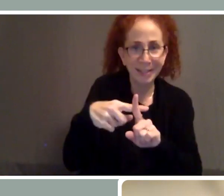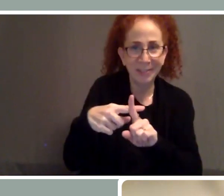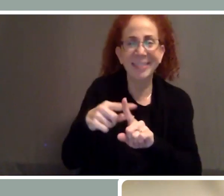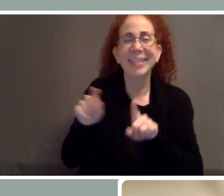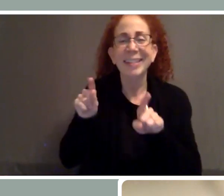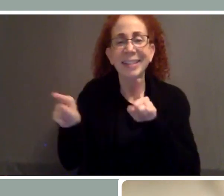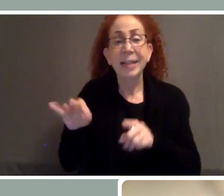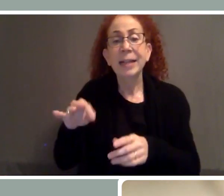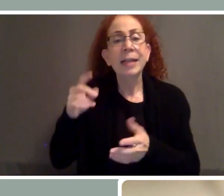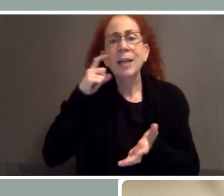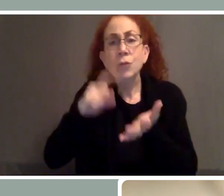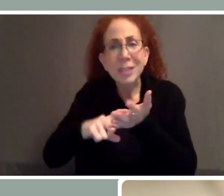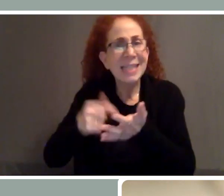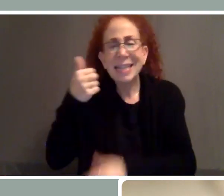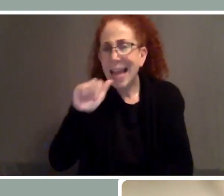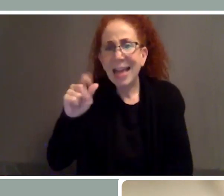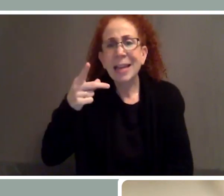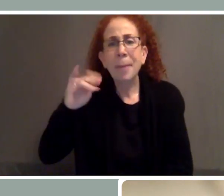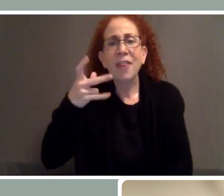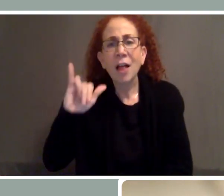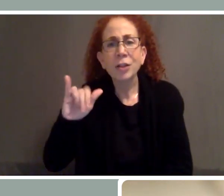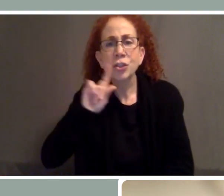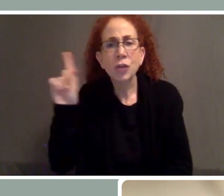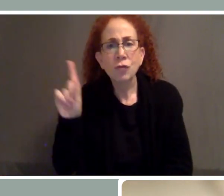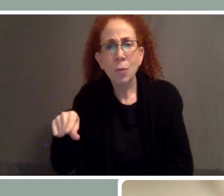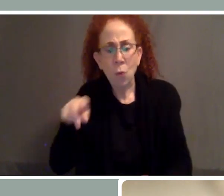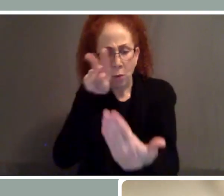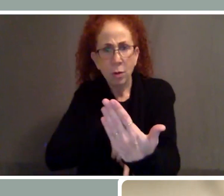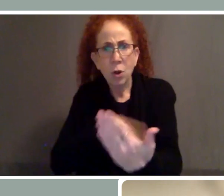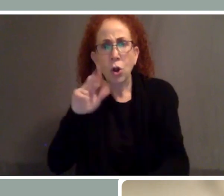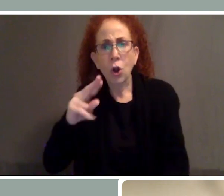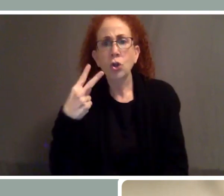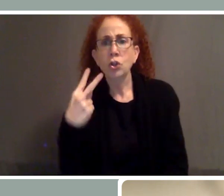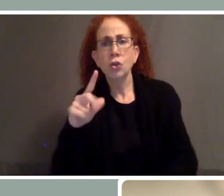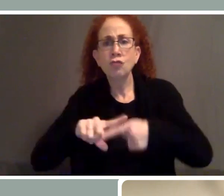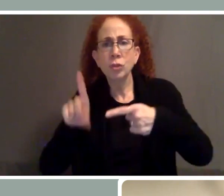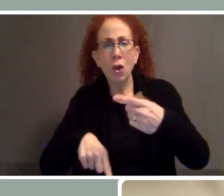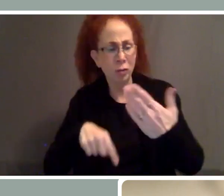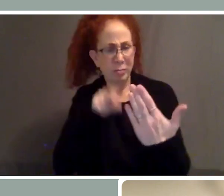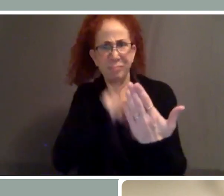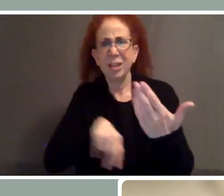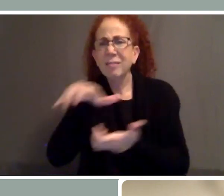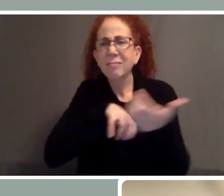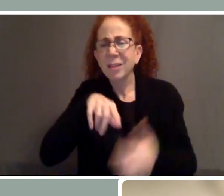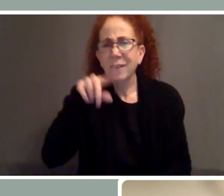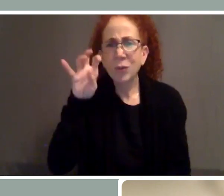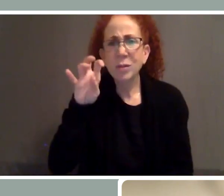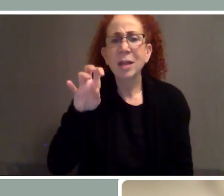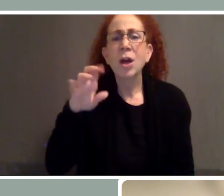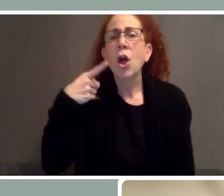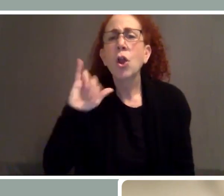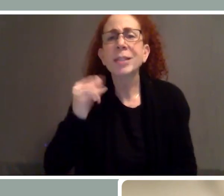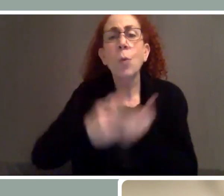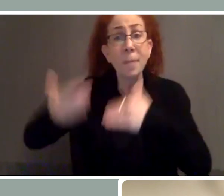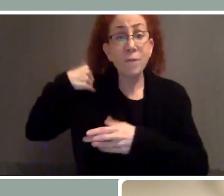seen, a pathology report and seen the HER2 results, it actually comes out in a sort of confusing fashion. It comes out what we